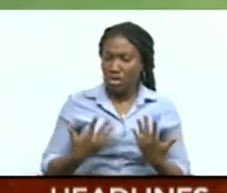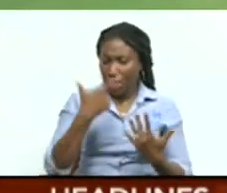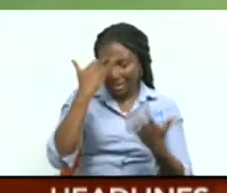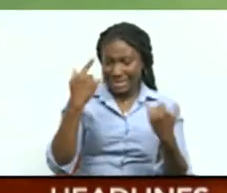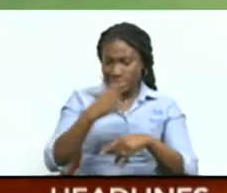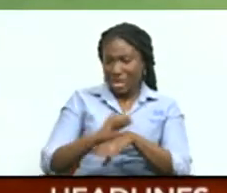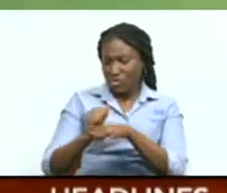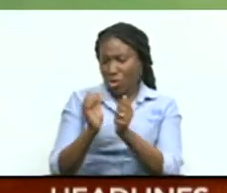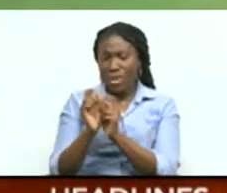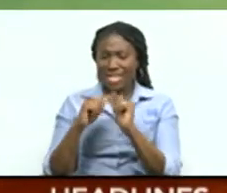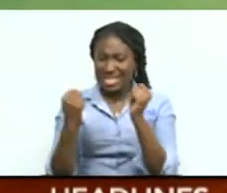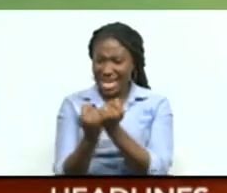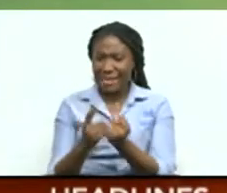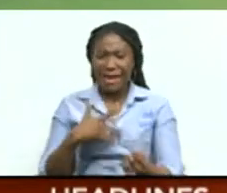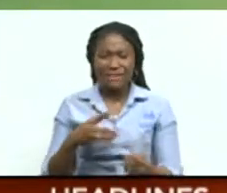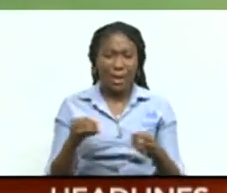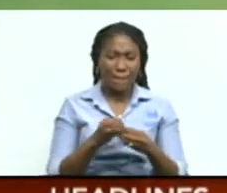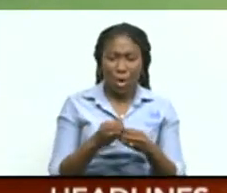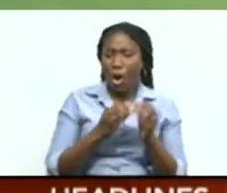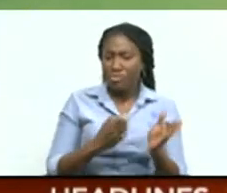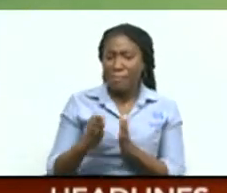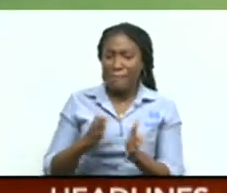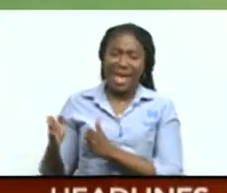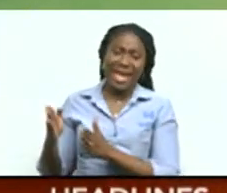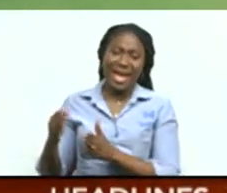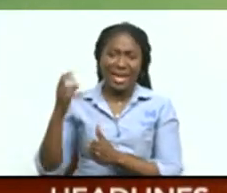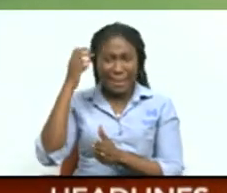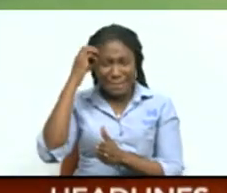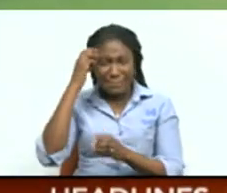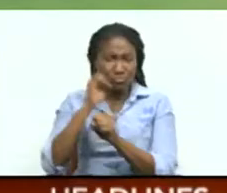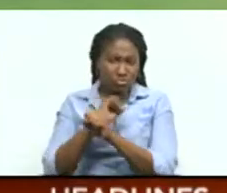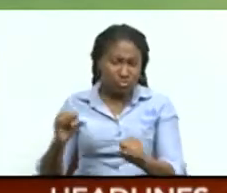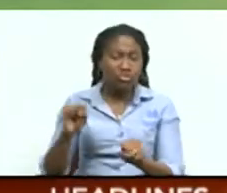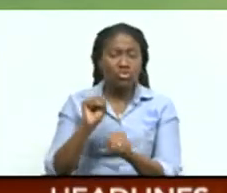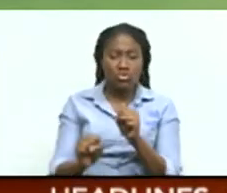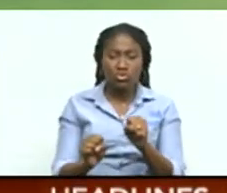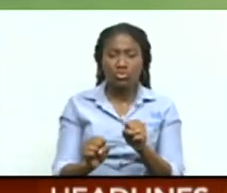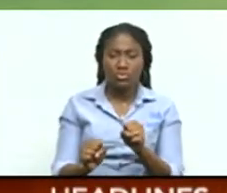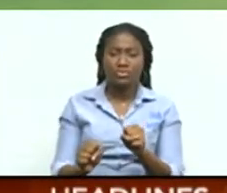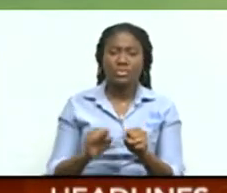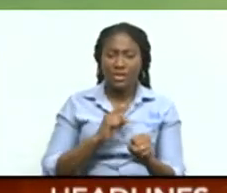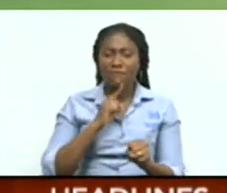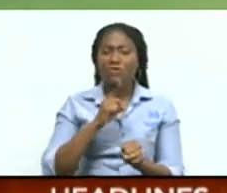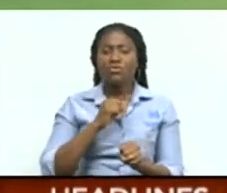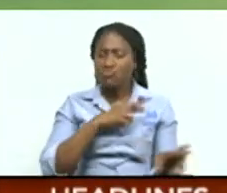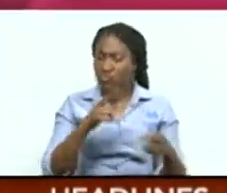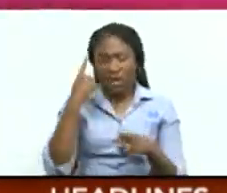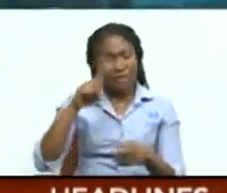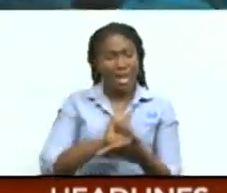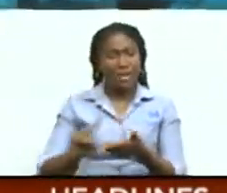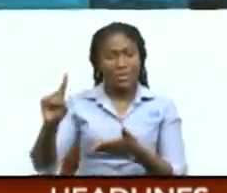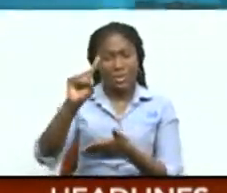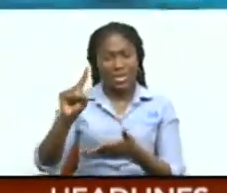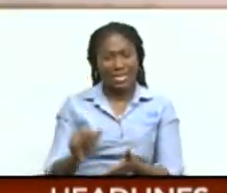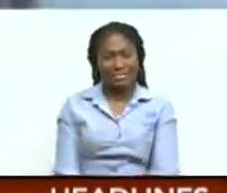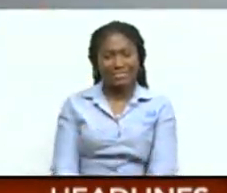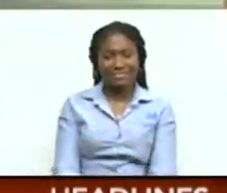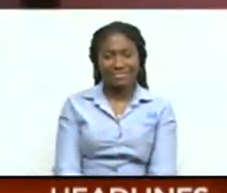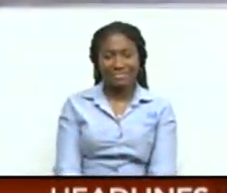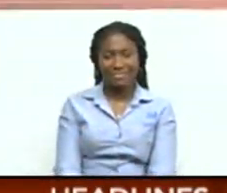with the team. I'm feeling more prepared mentally and physically. So I'm for sure ready for next week.